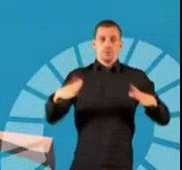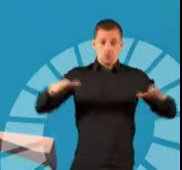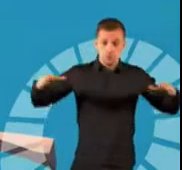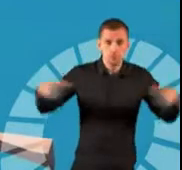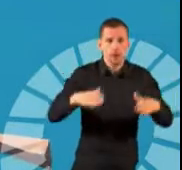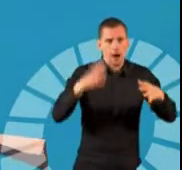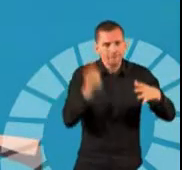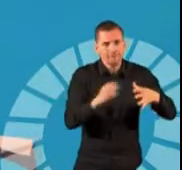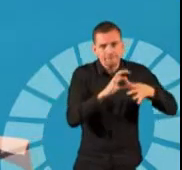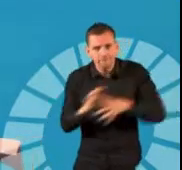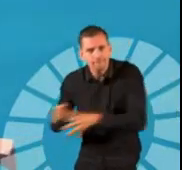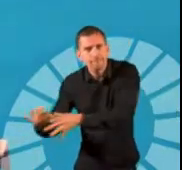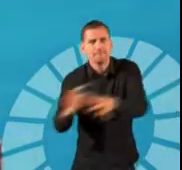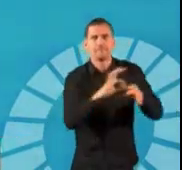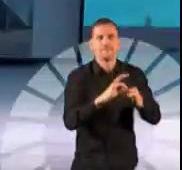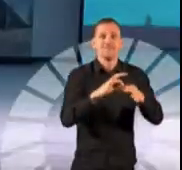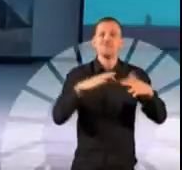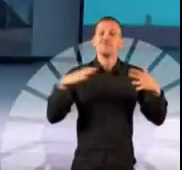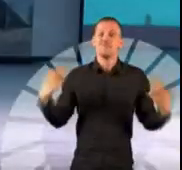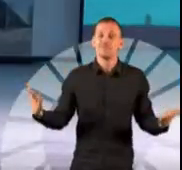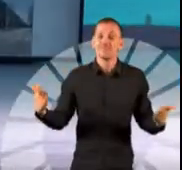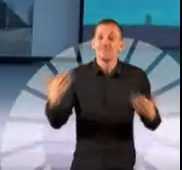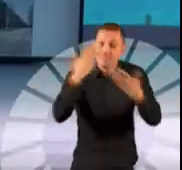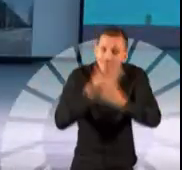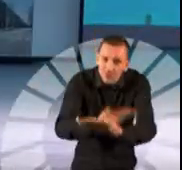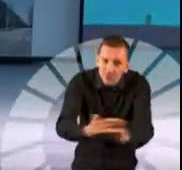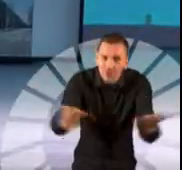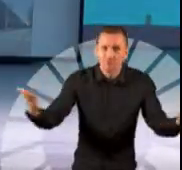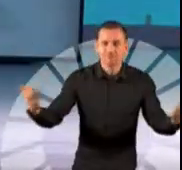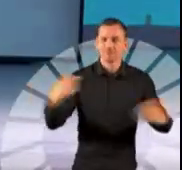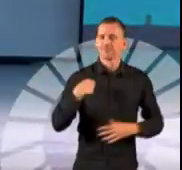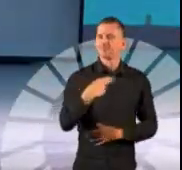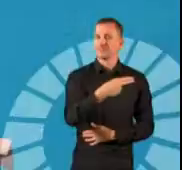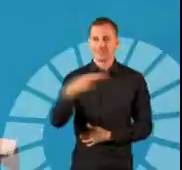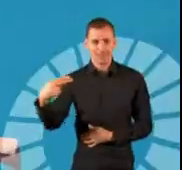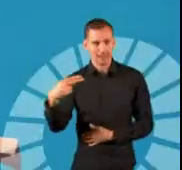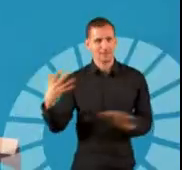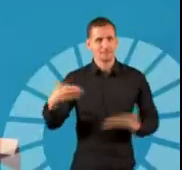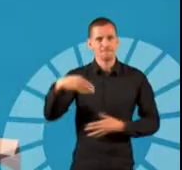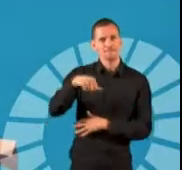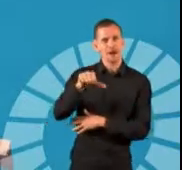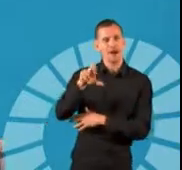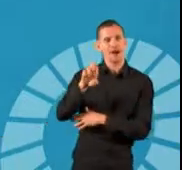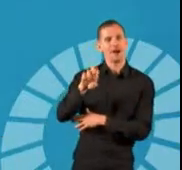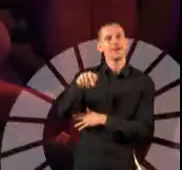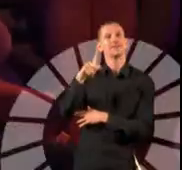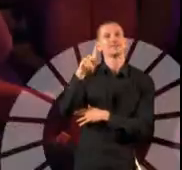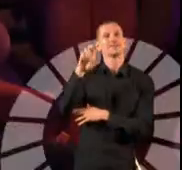name is Chantelle Marikira, and I am a member of the Generation Equality Youth Task Force.